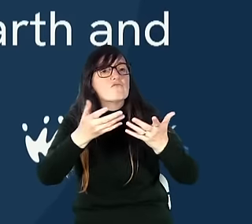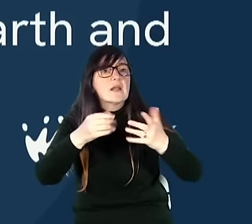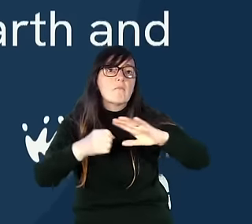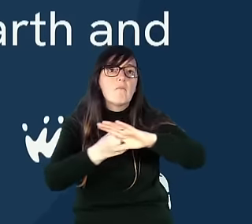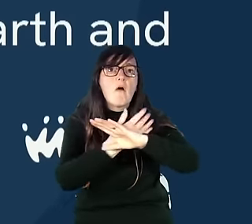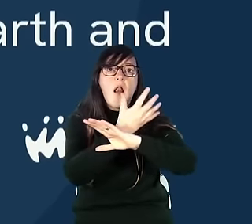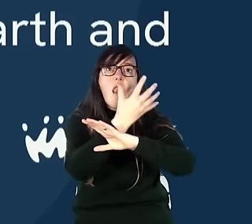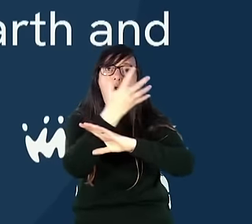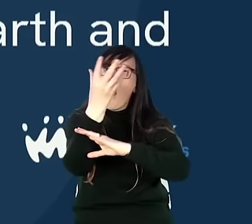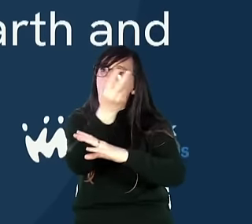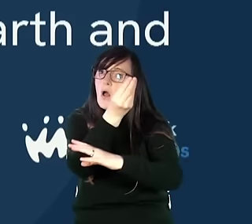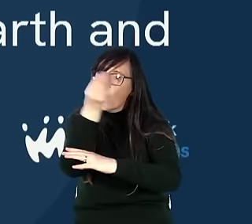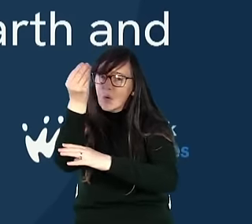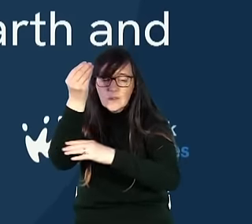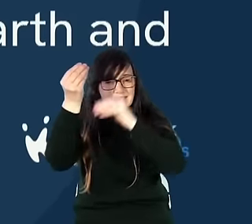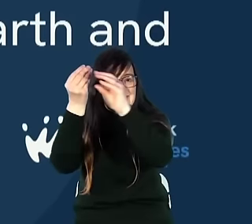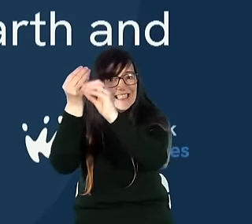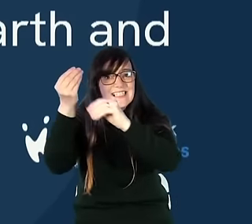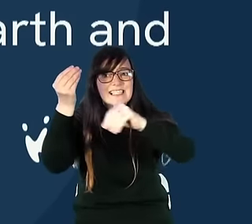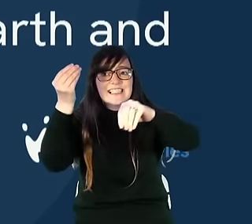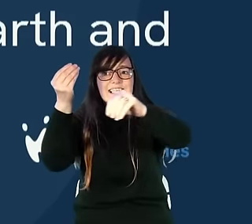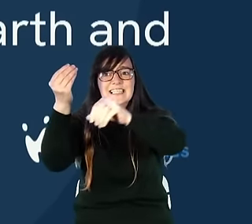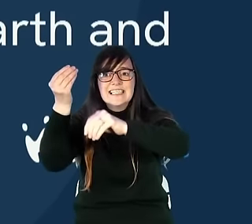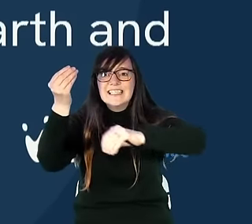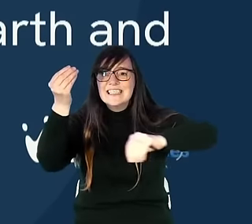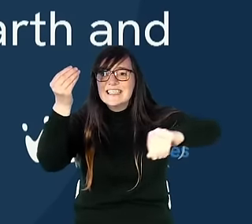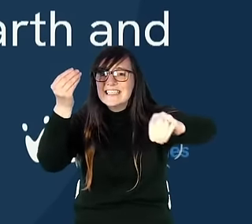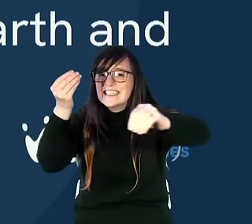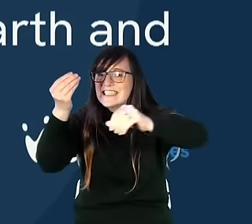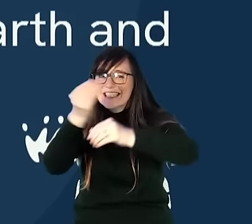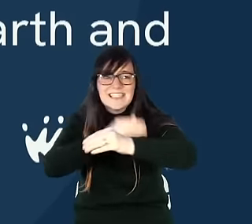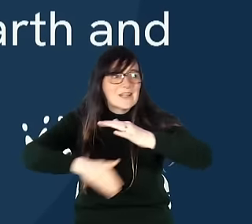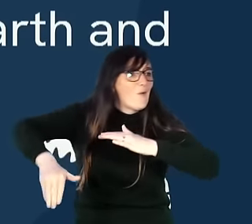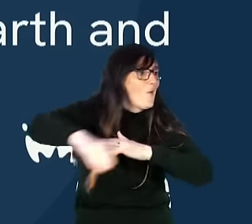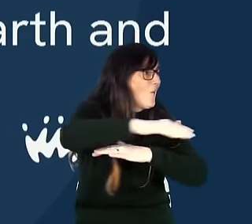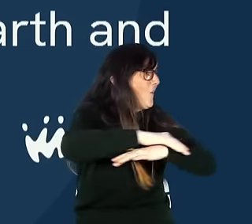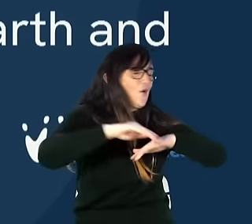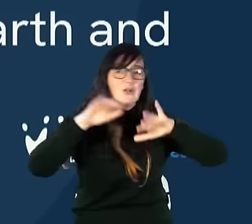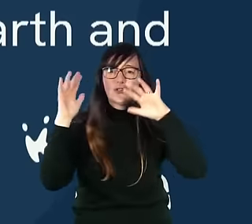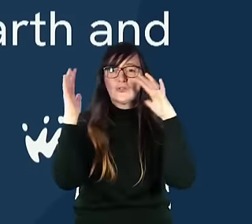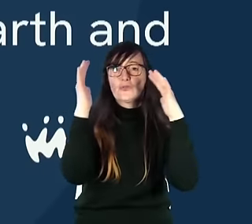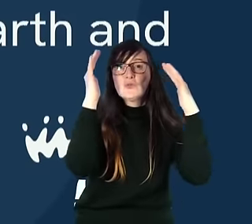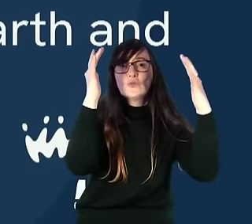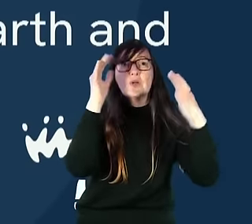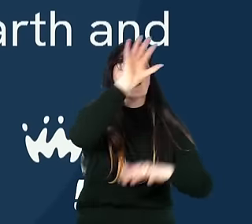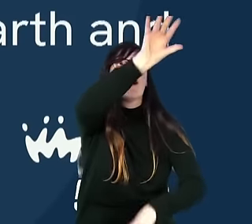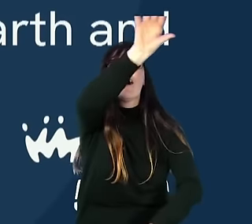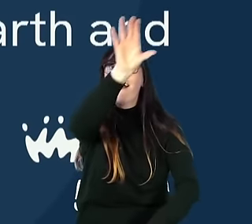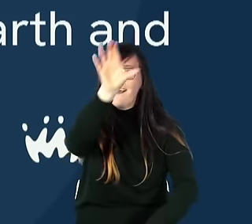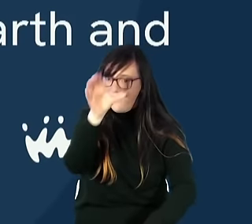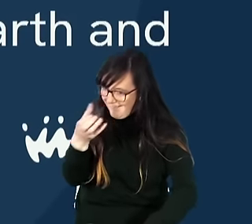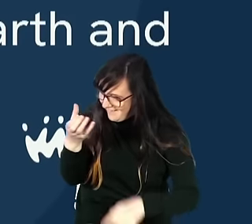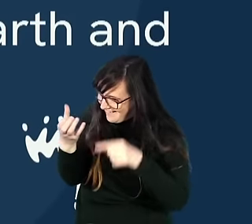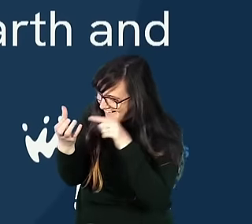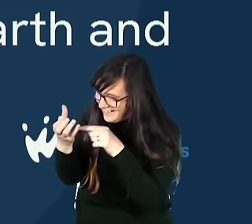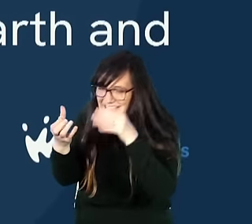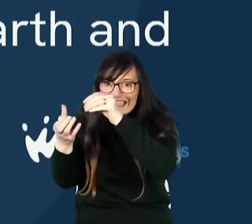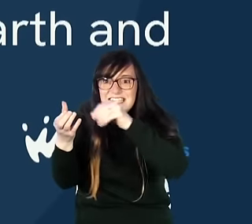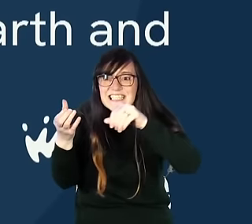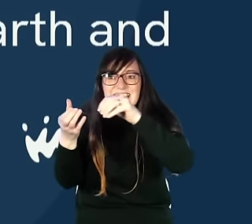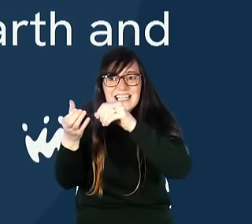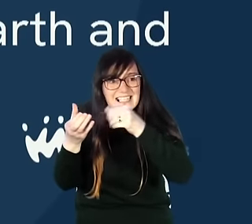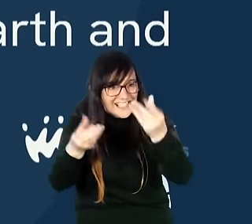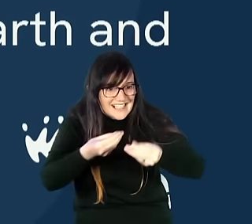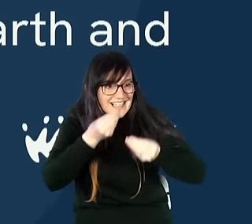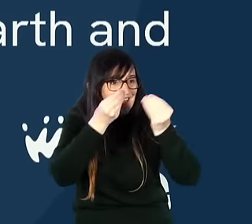plant on the face of the whole earth. And every tree that has fruit with seed in it, they will be yours